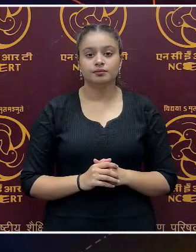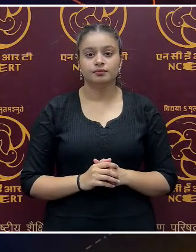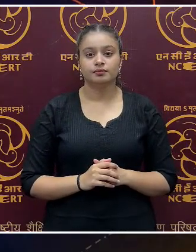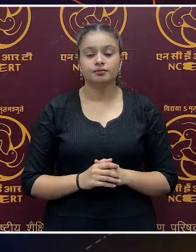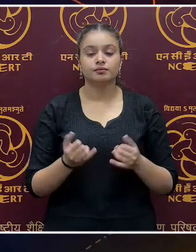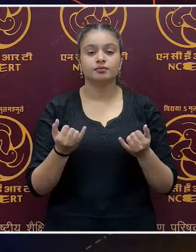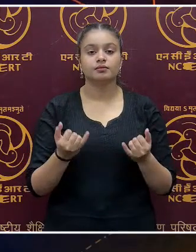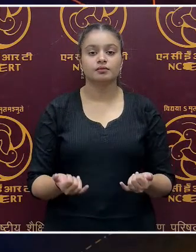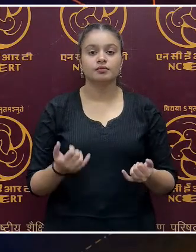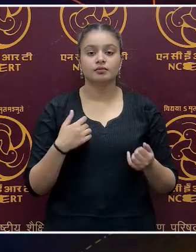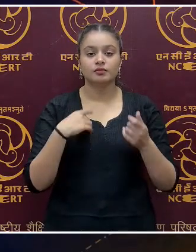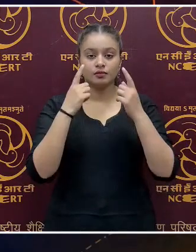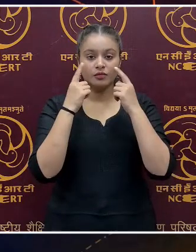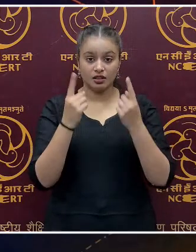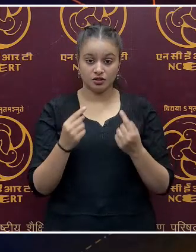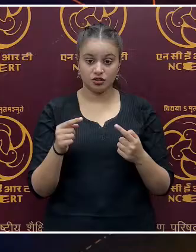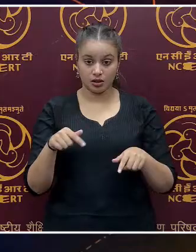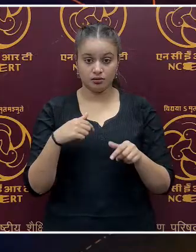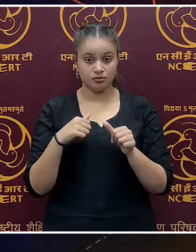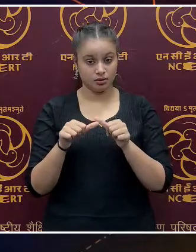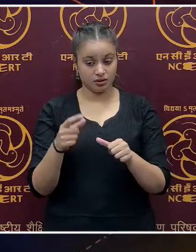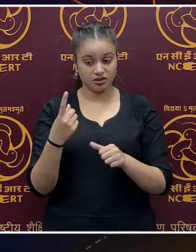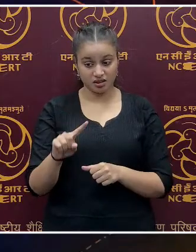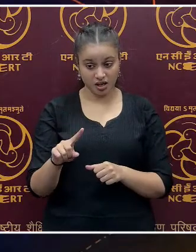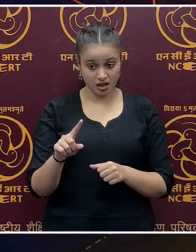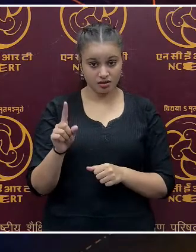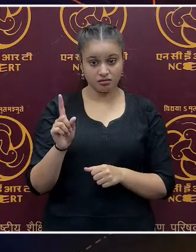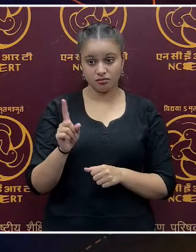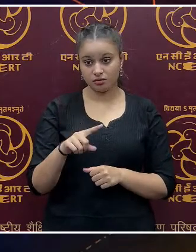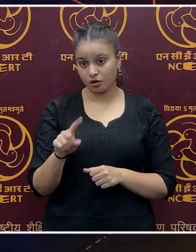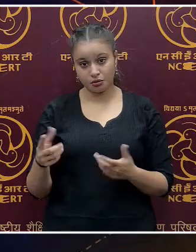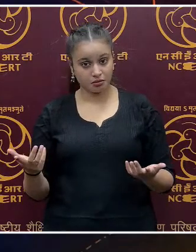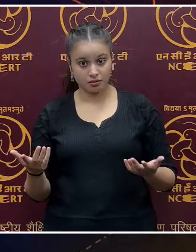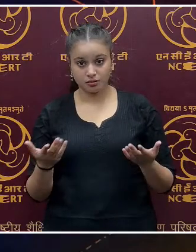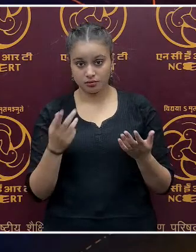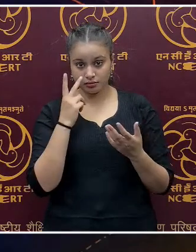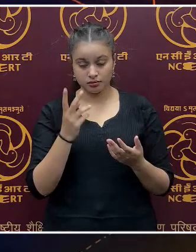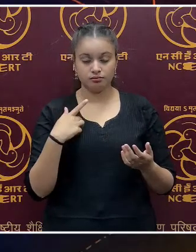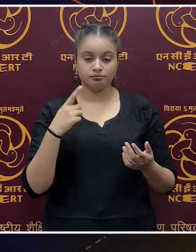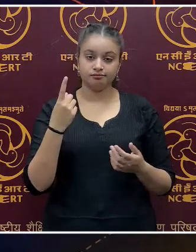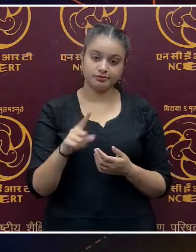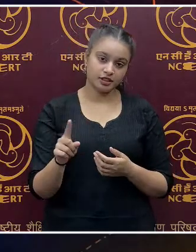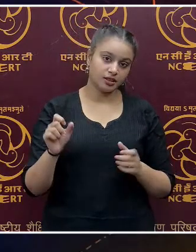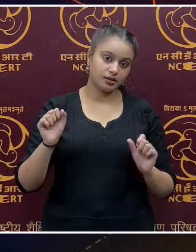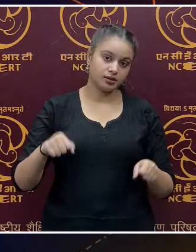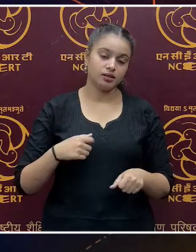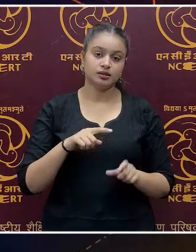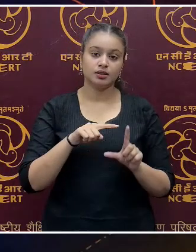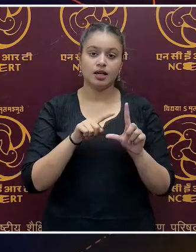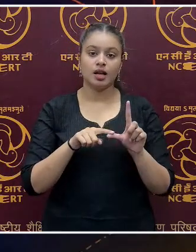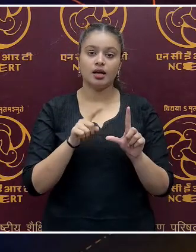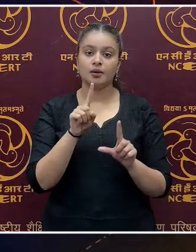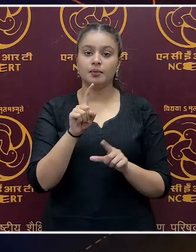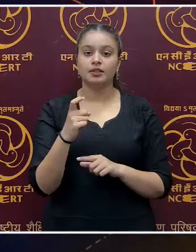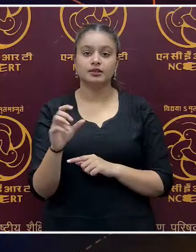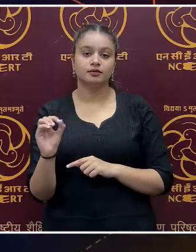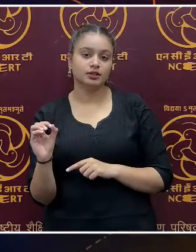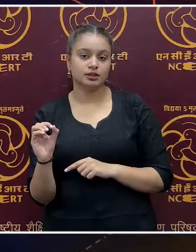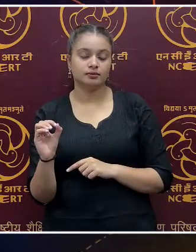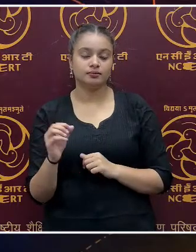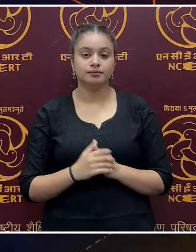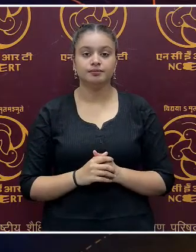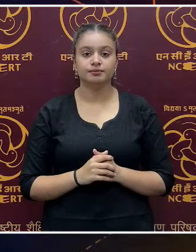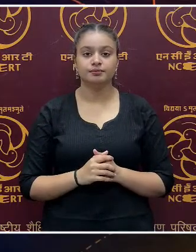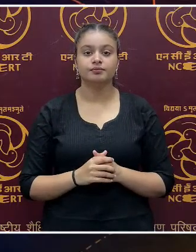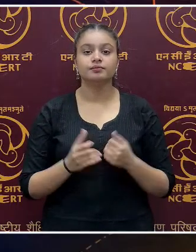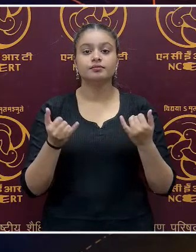Now, we will check whether our answer is right or not. Correct, the angle is 170 degrees.